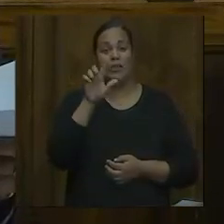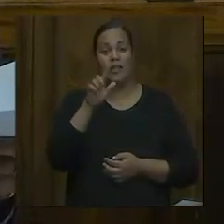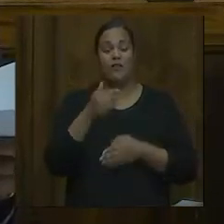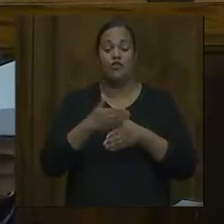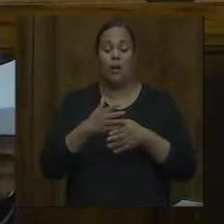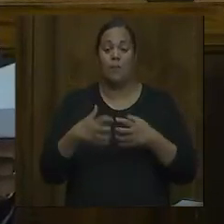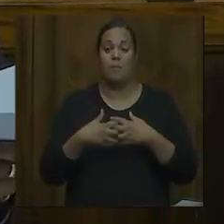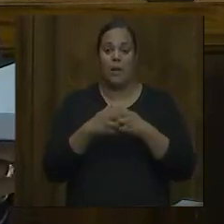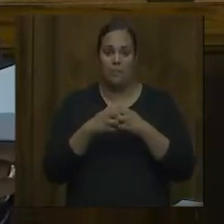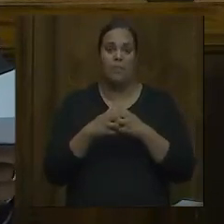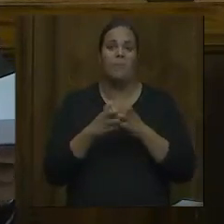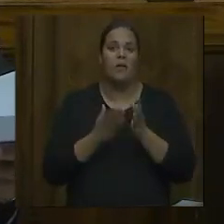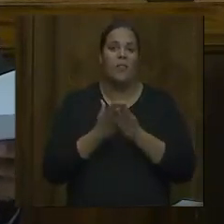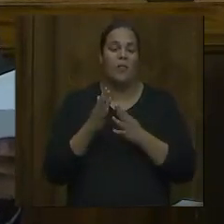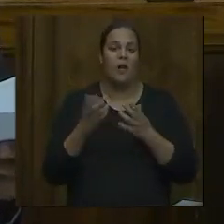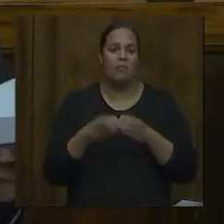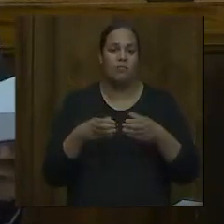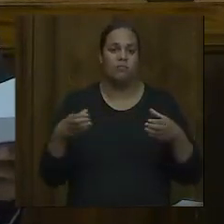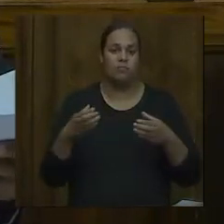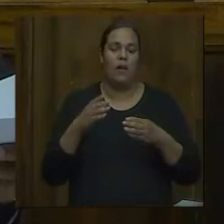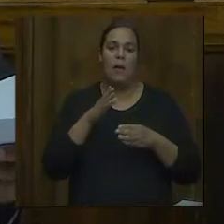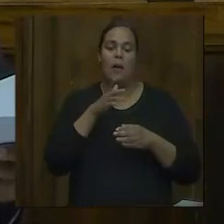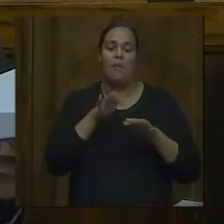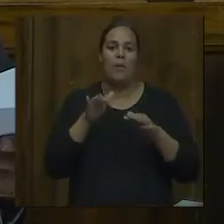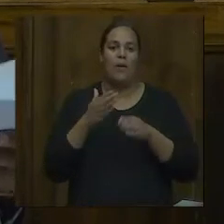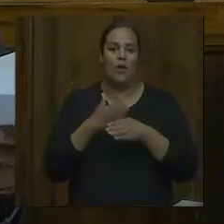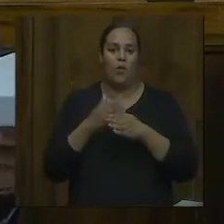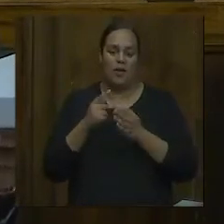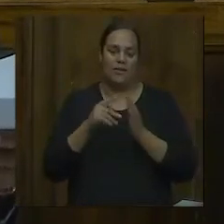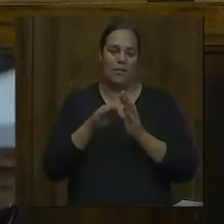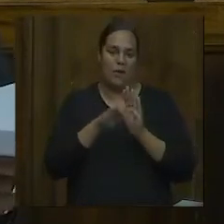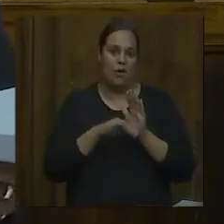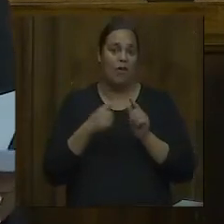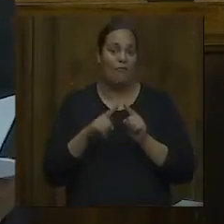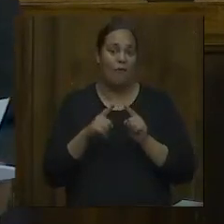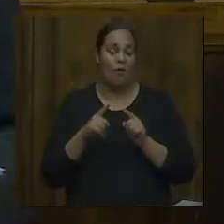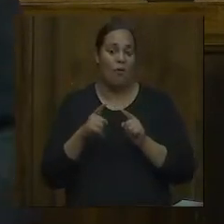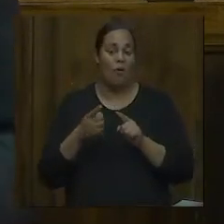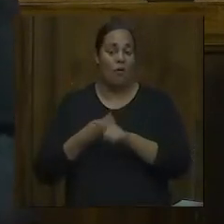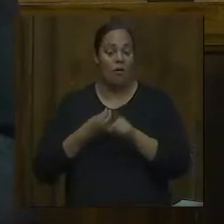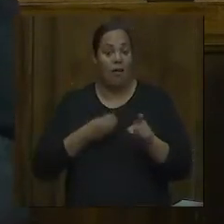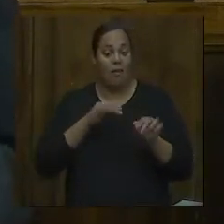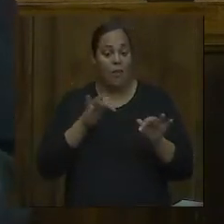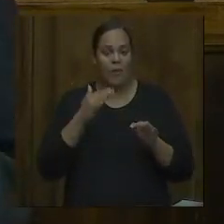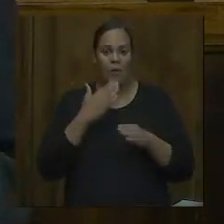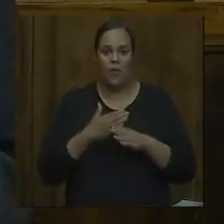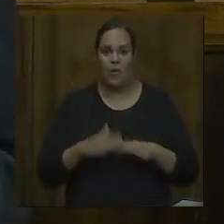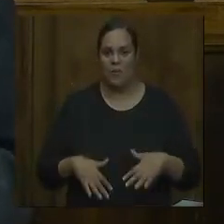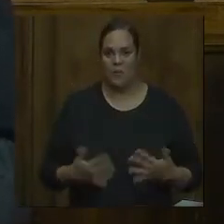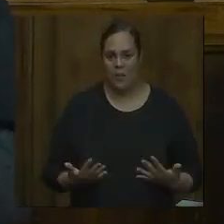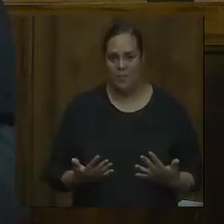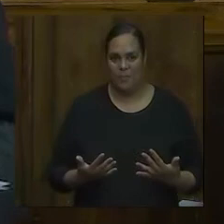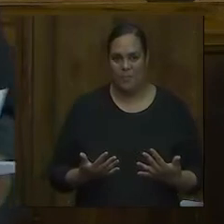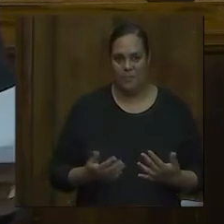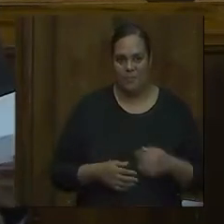347 jobs through the expanded public works program to unemployed and unskilled individuals, as mentioned